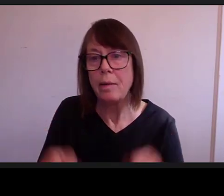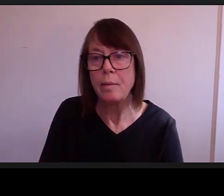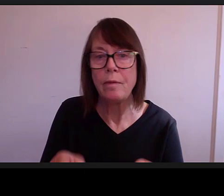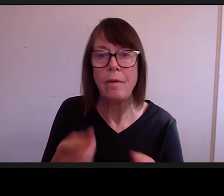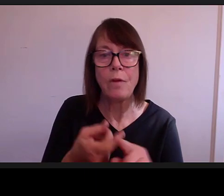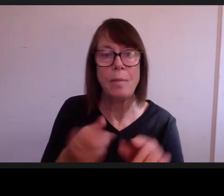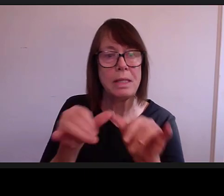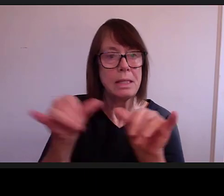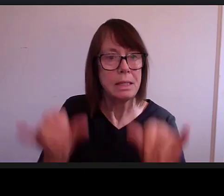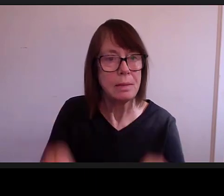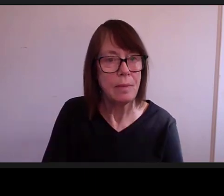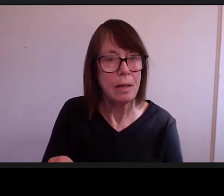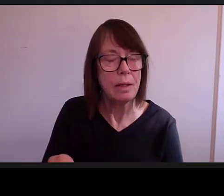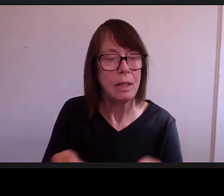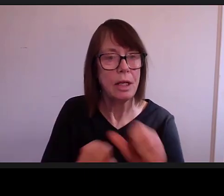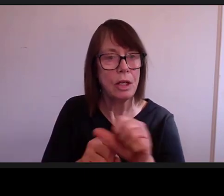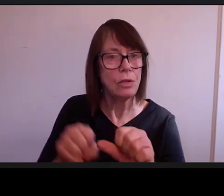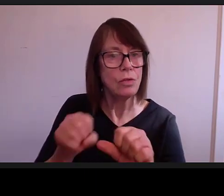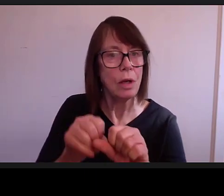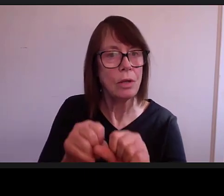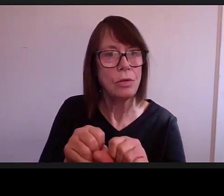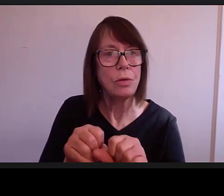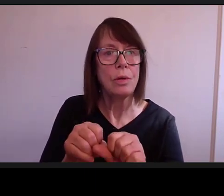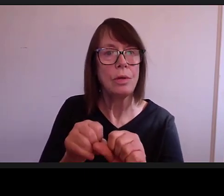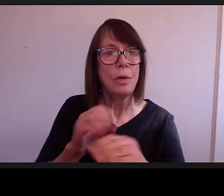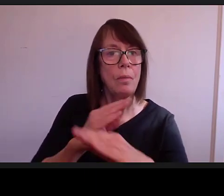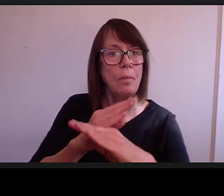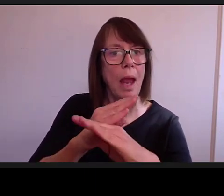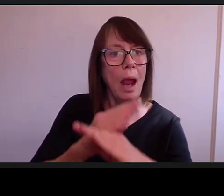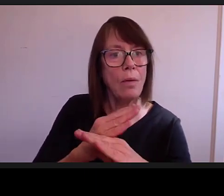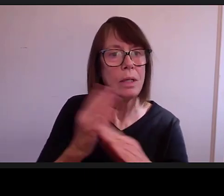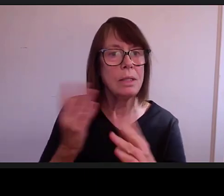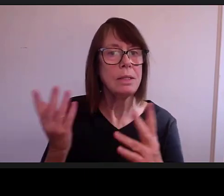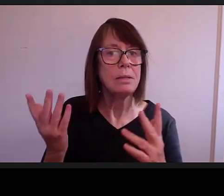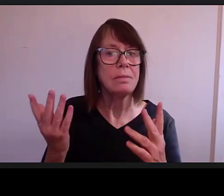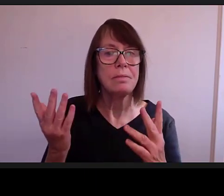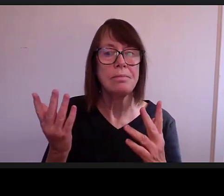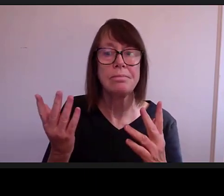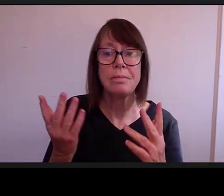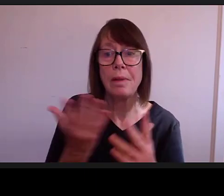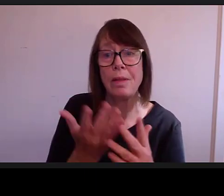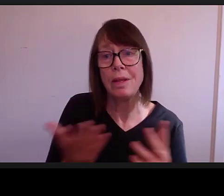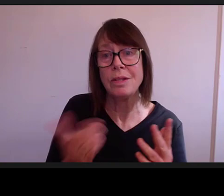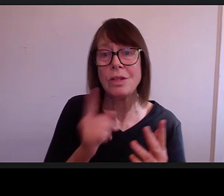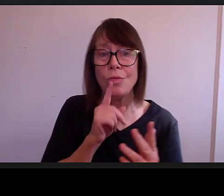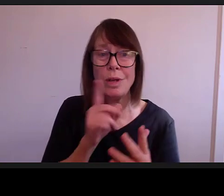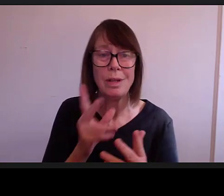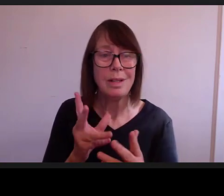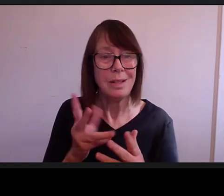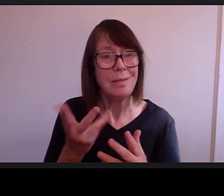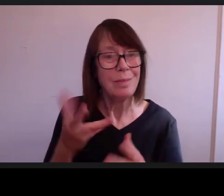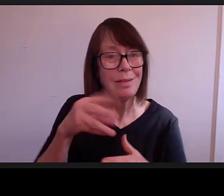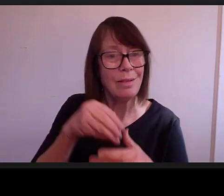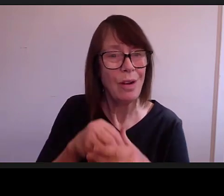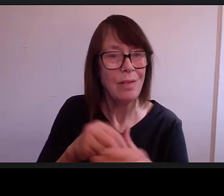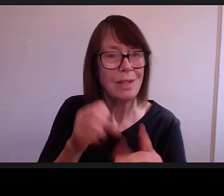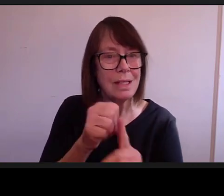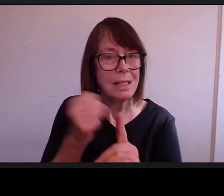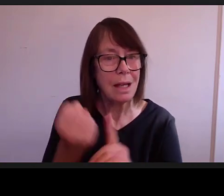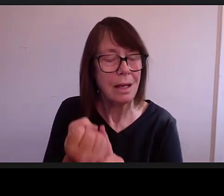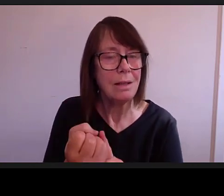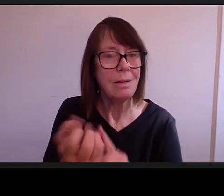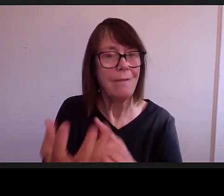systemic and the structural barriers and ways that really have been built into our society and into our